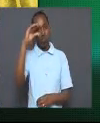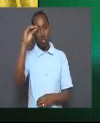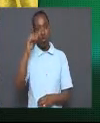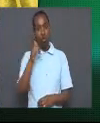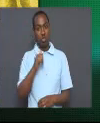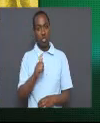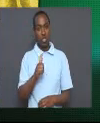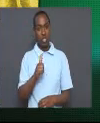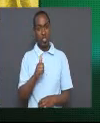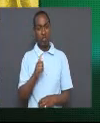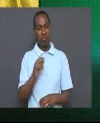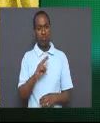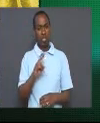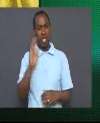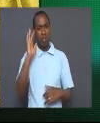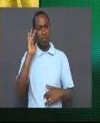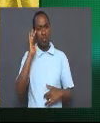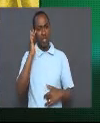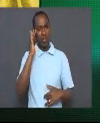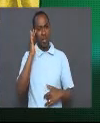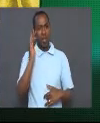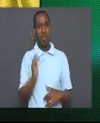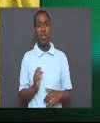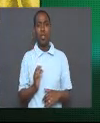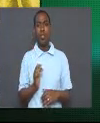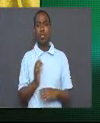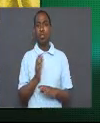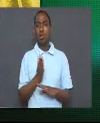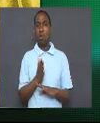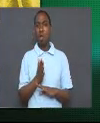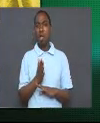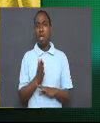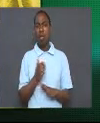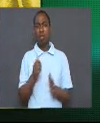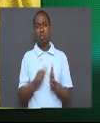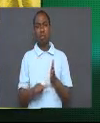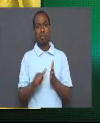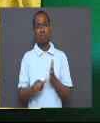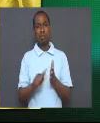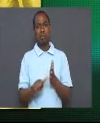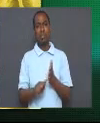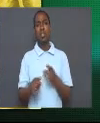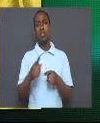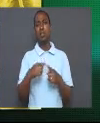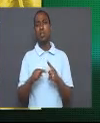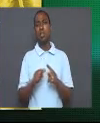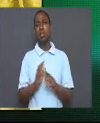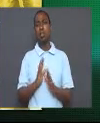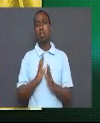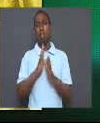become very ill with symptoms such as diarrhea and vomiting.